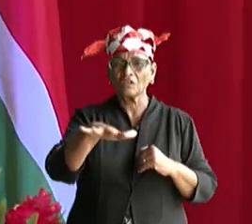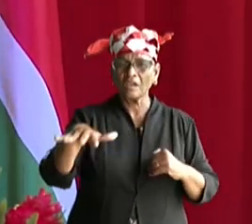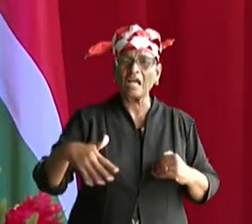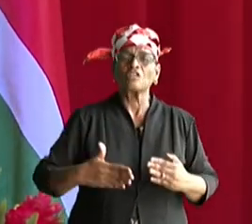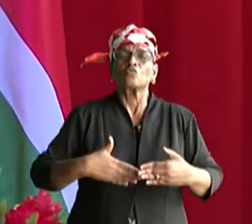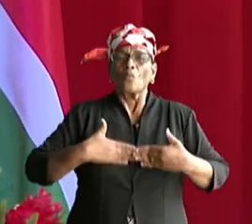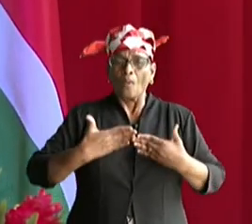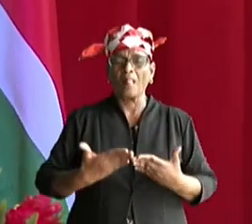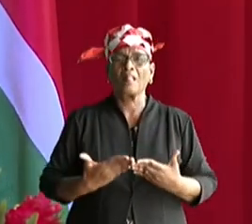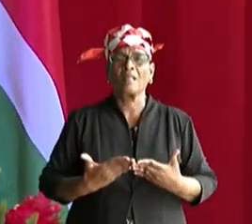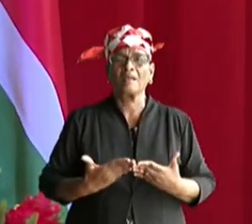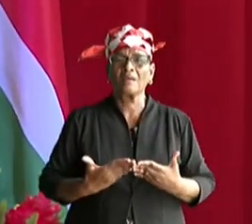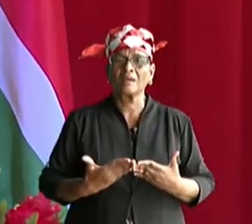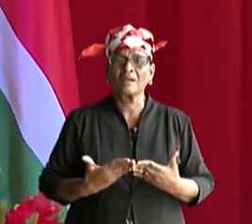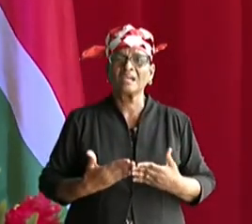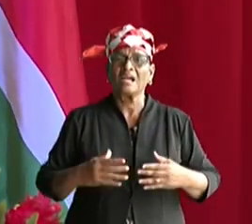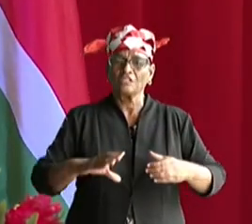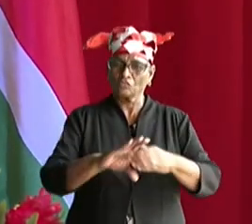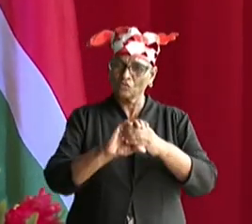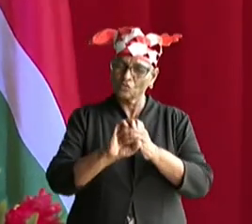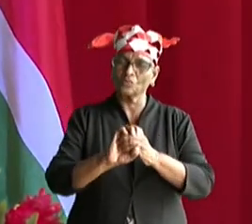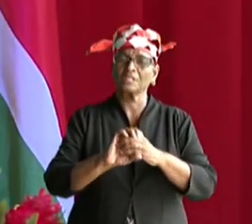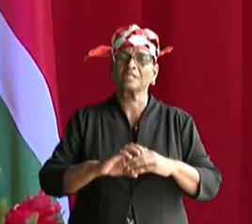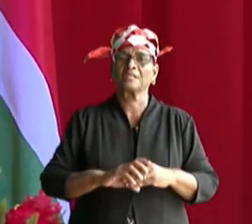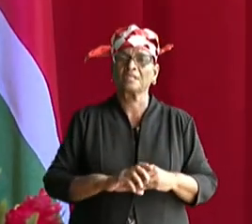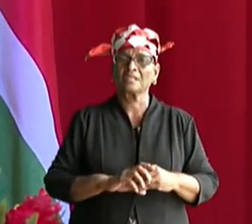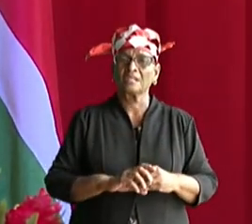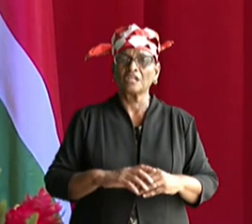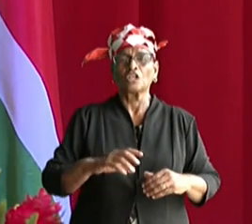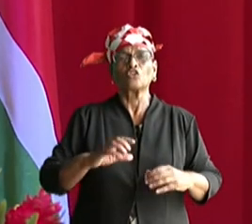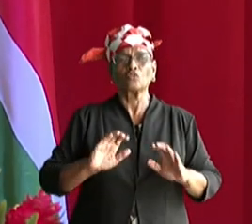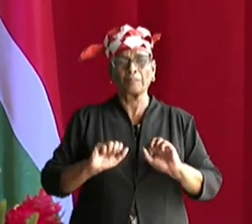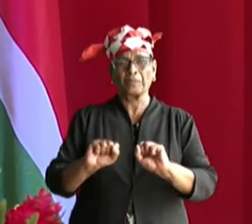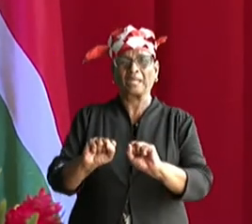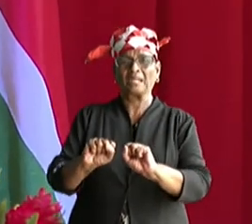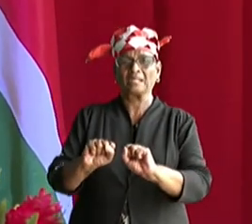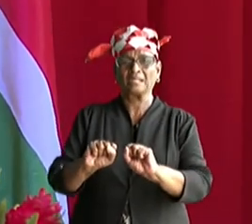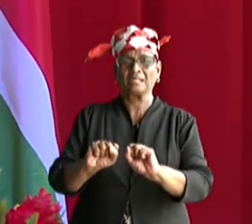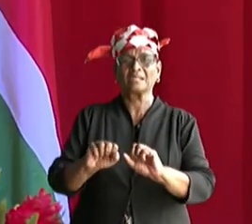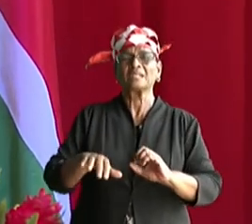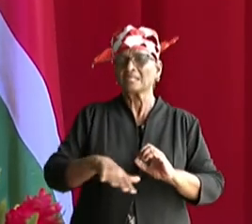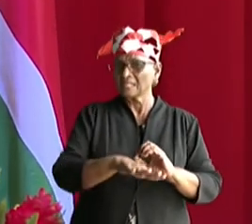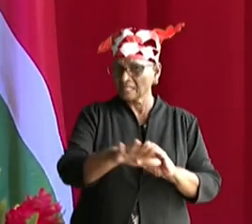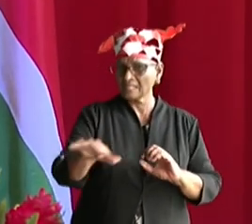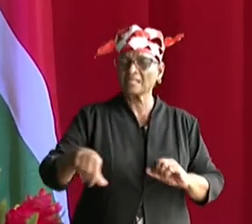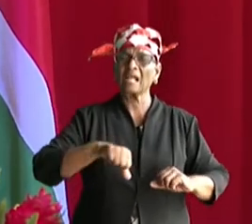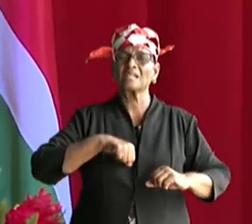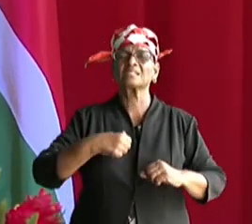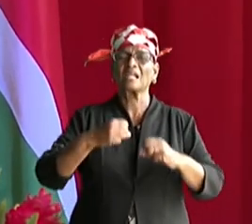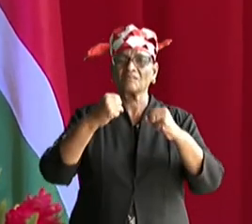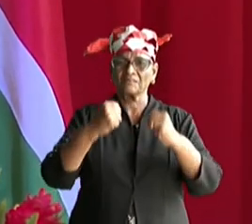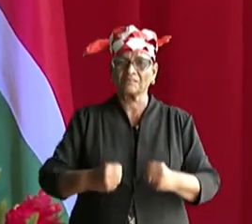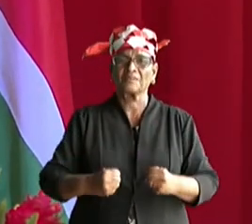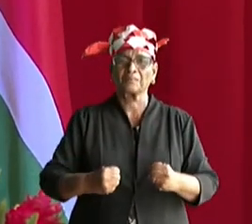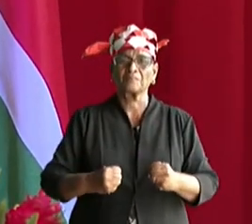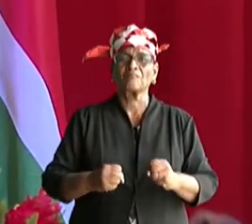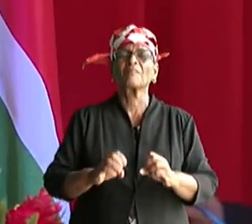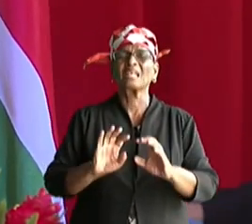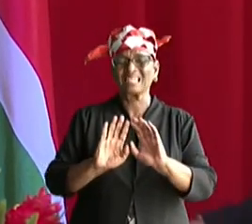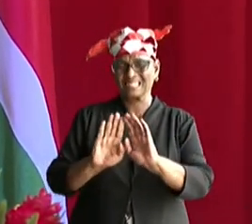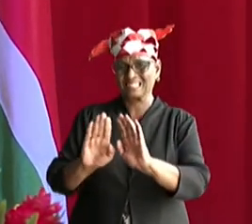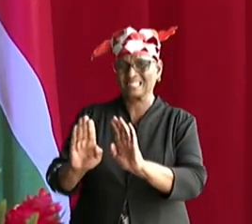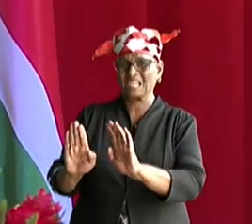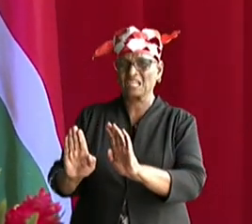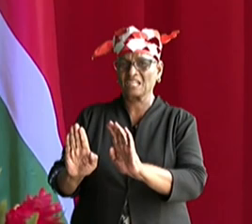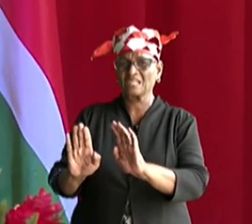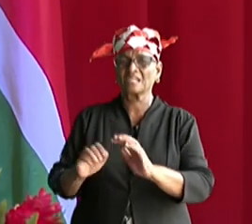well as a duty to protect the national independence and safeguard